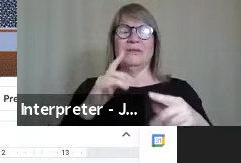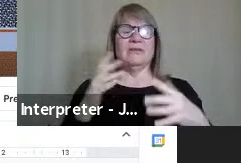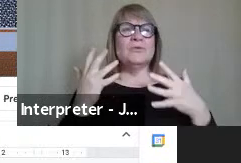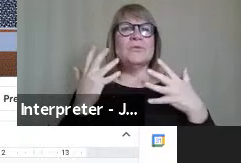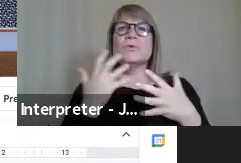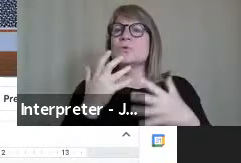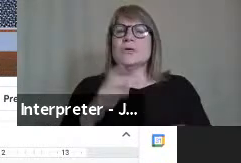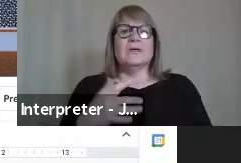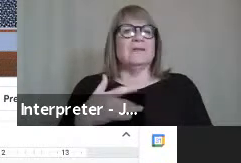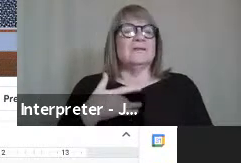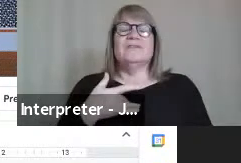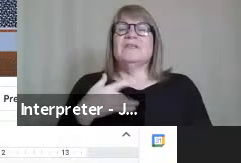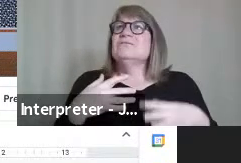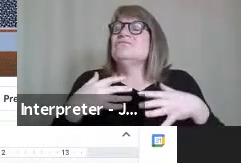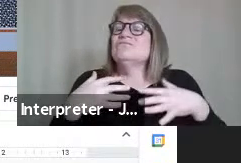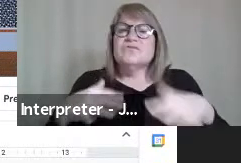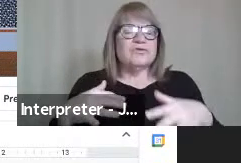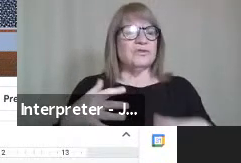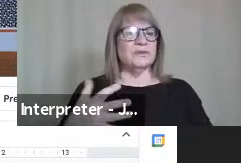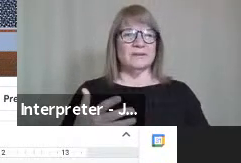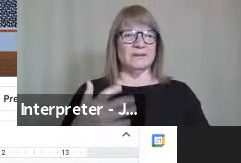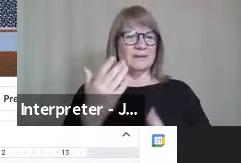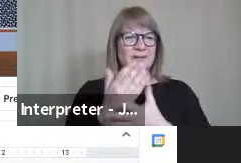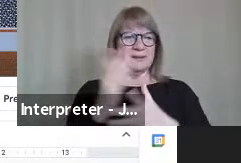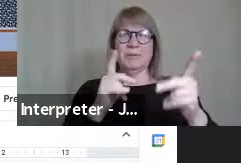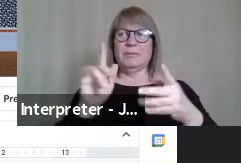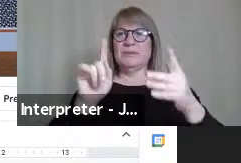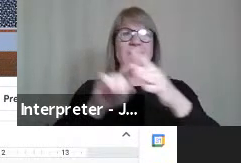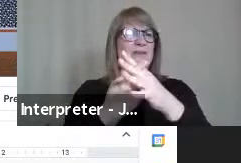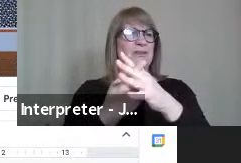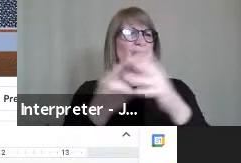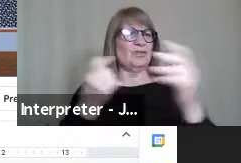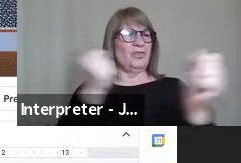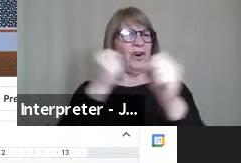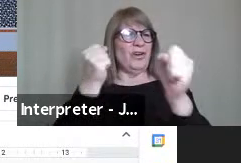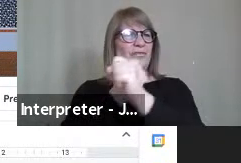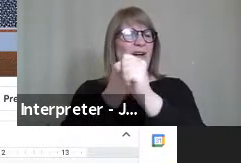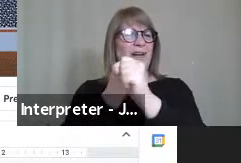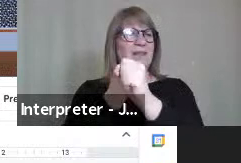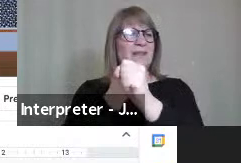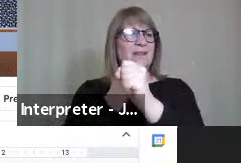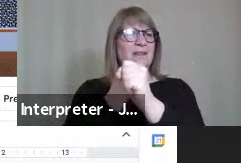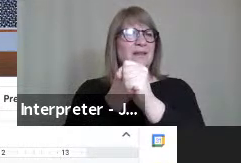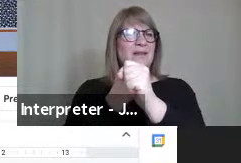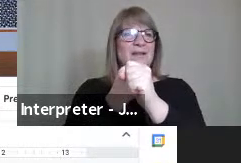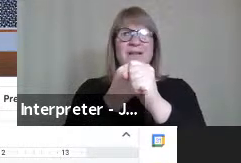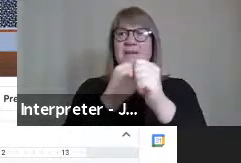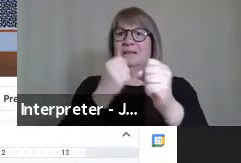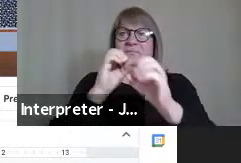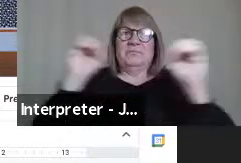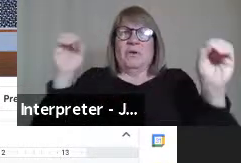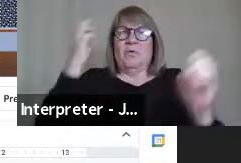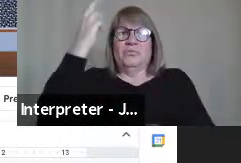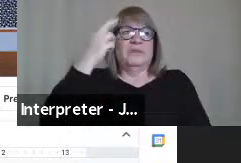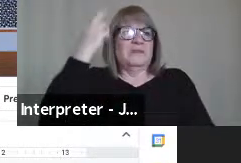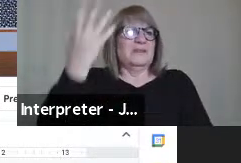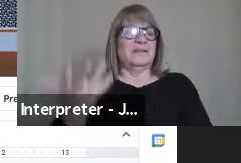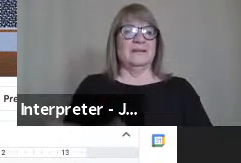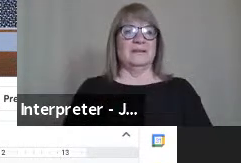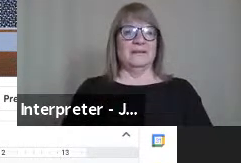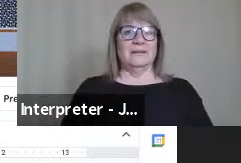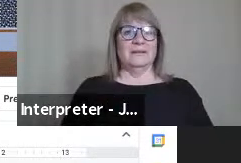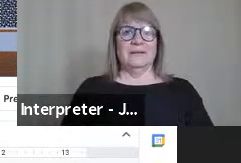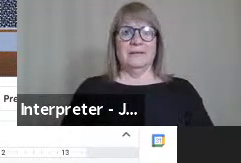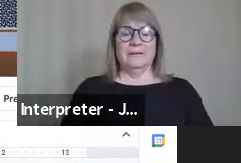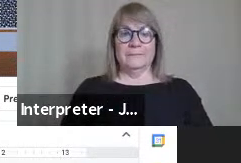core of how some people just want to pick a fight with someone just for whatever reason you know uh